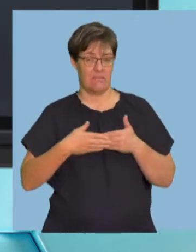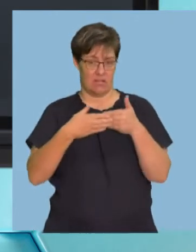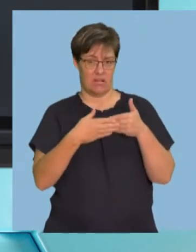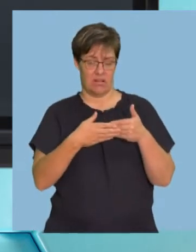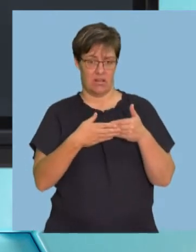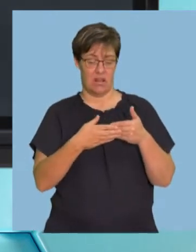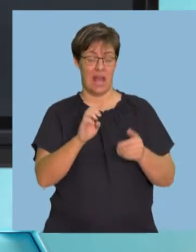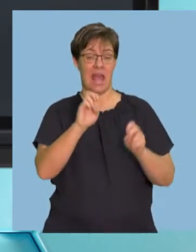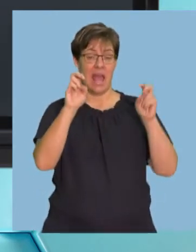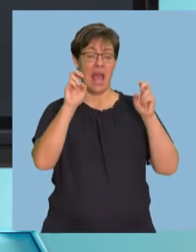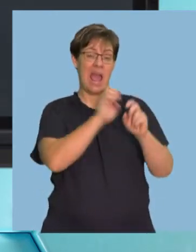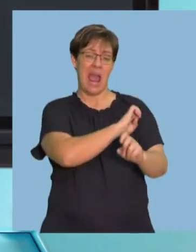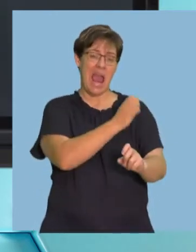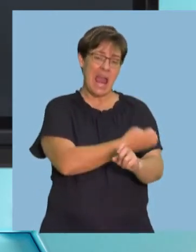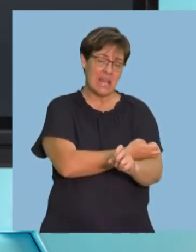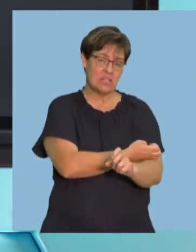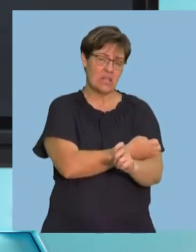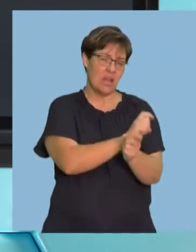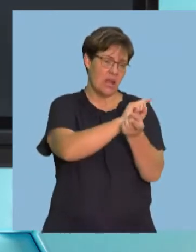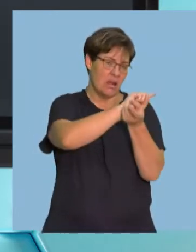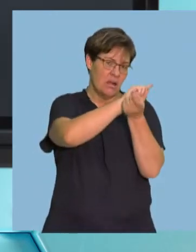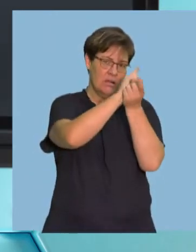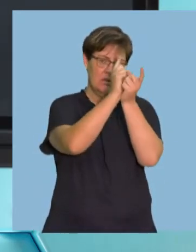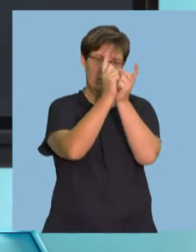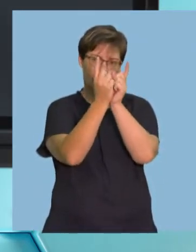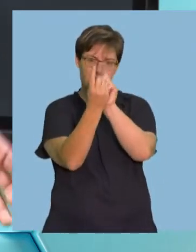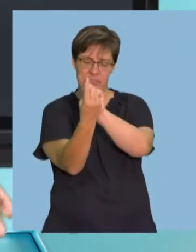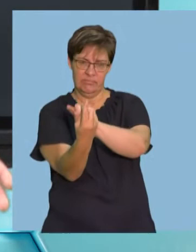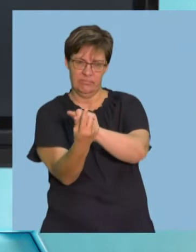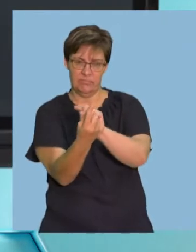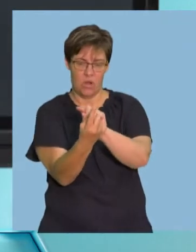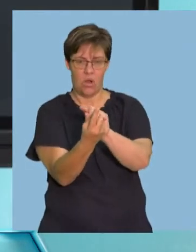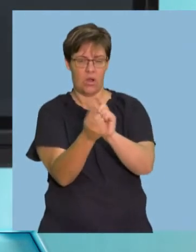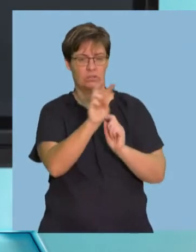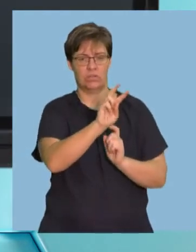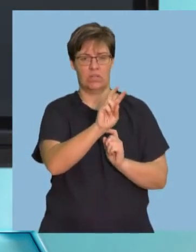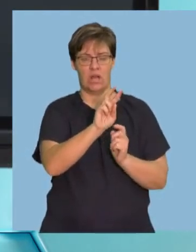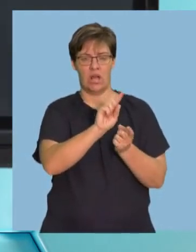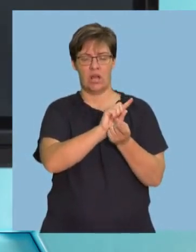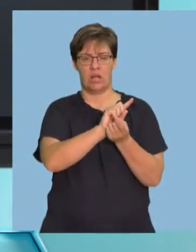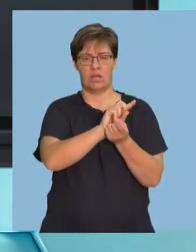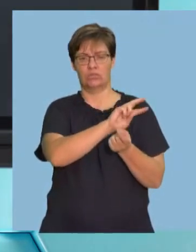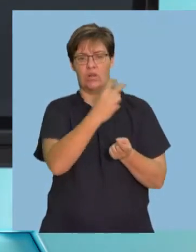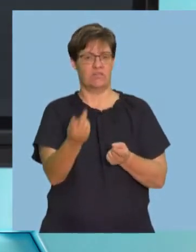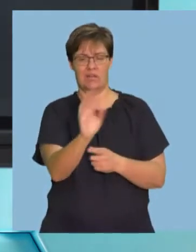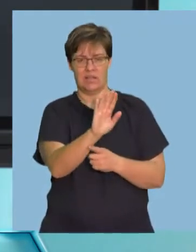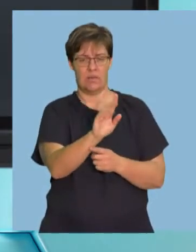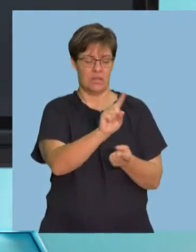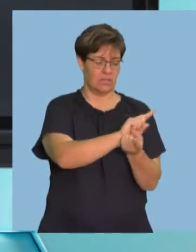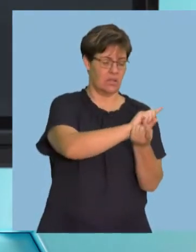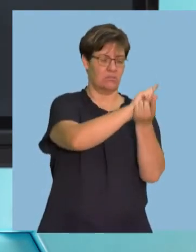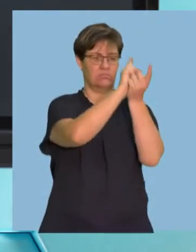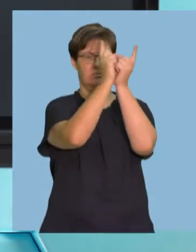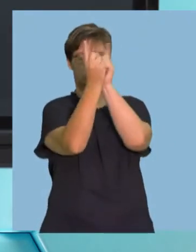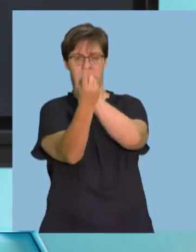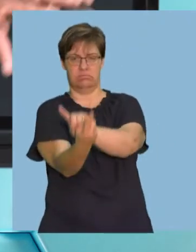energy conversion or energy transformation, not energy transfer, because transfer is definitely something else. It means